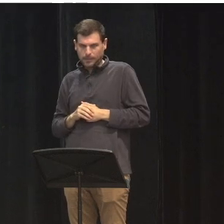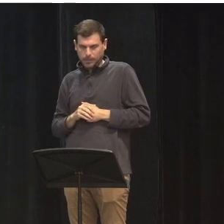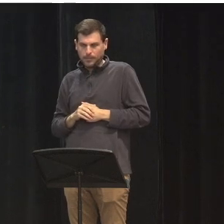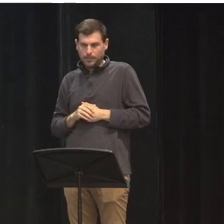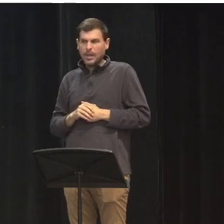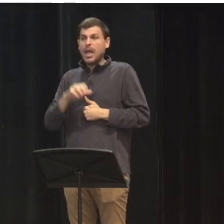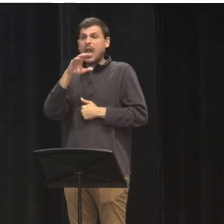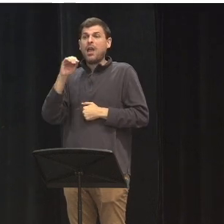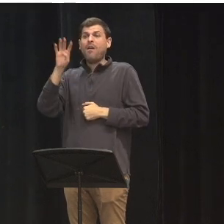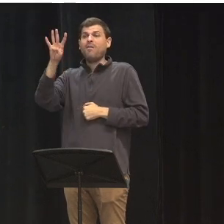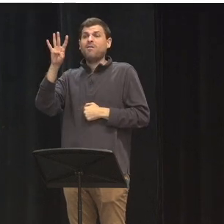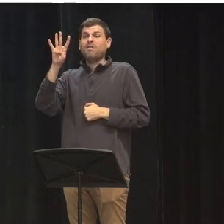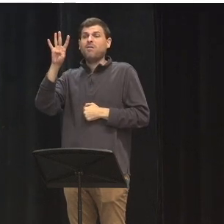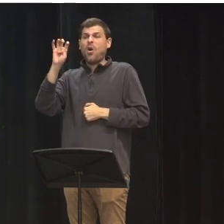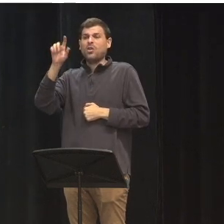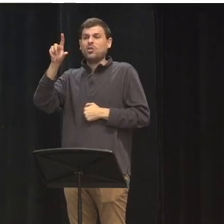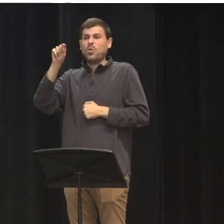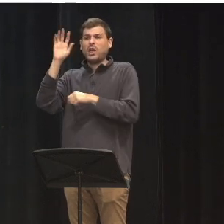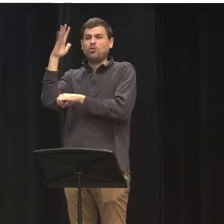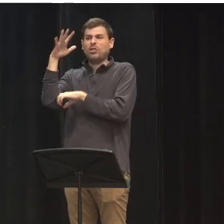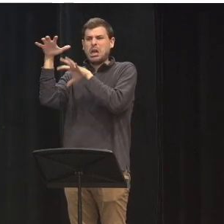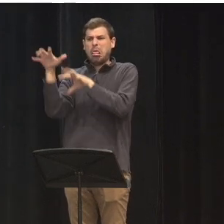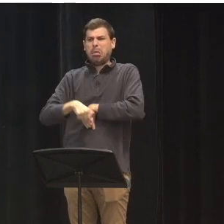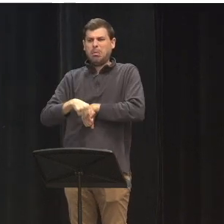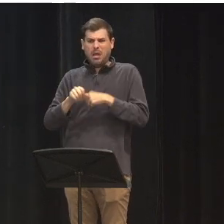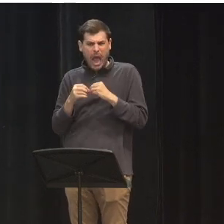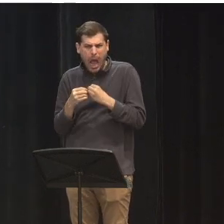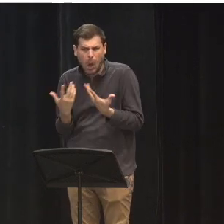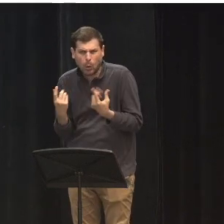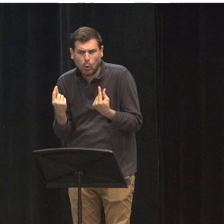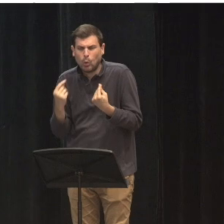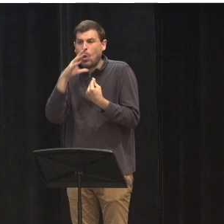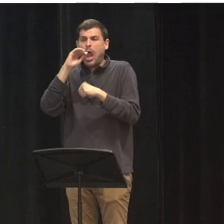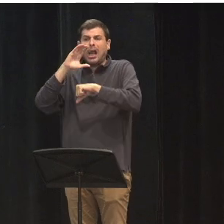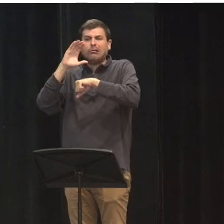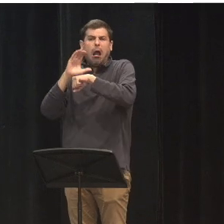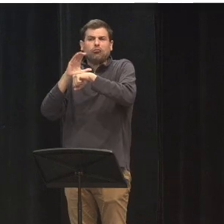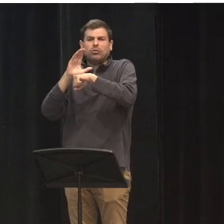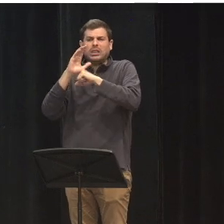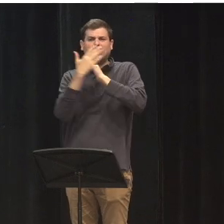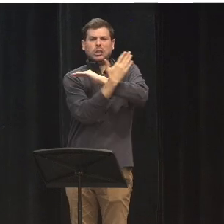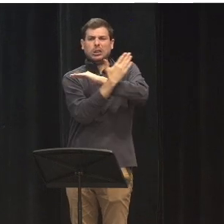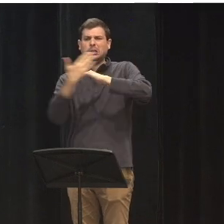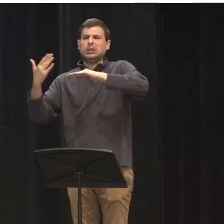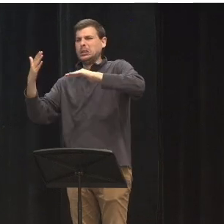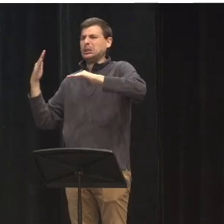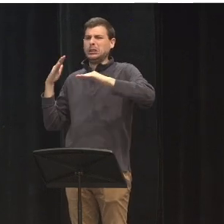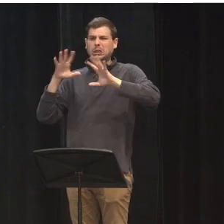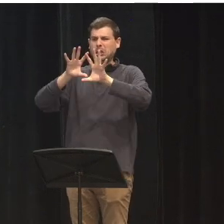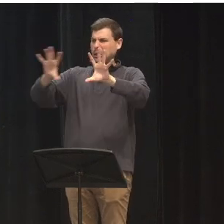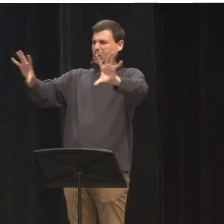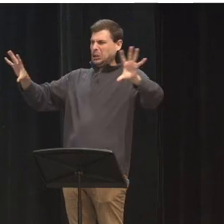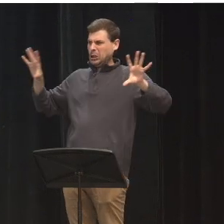the 420 trees and the addition of the large quantity of concrete walls, benches, and paving will impact the urban